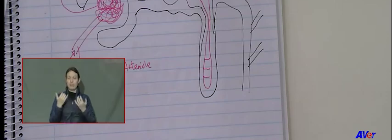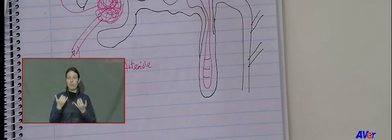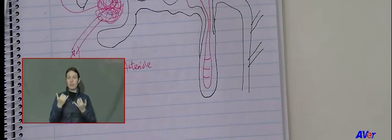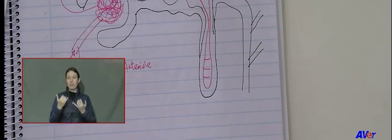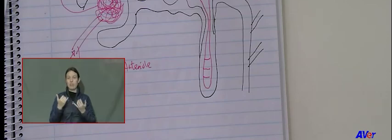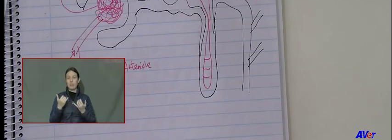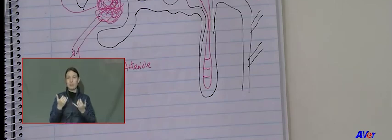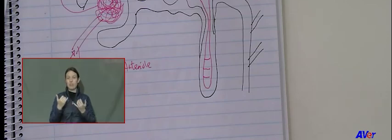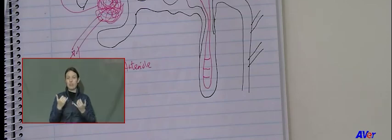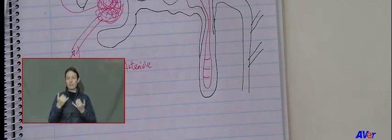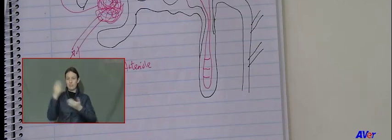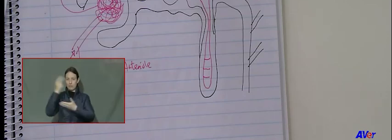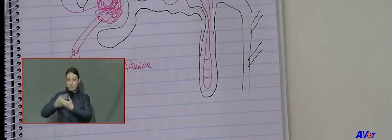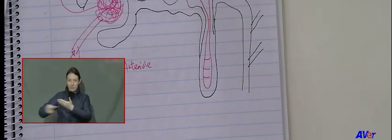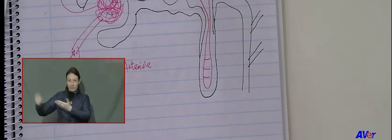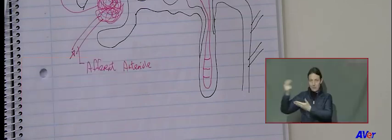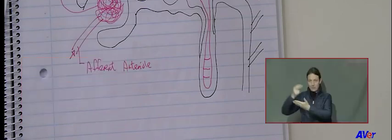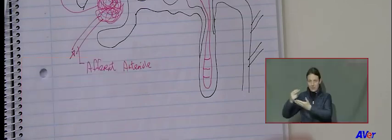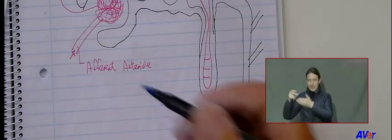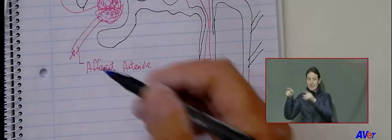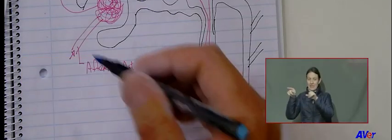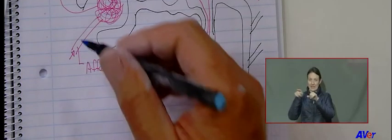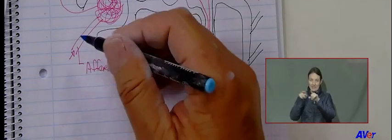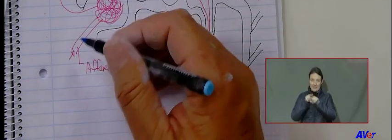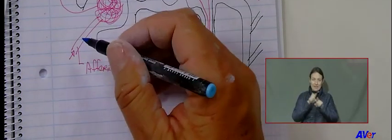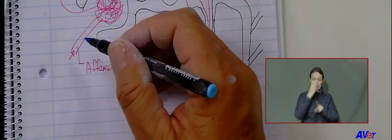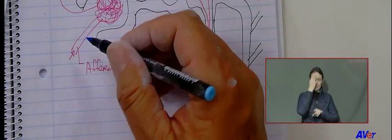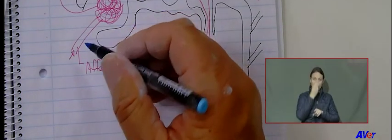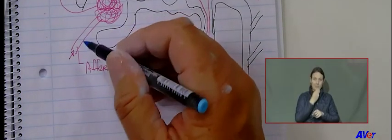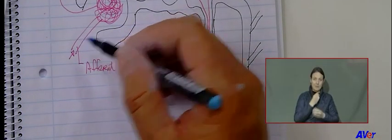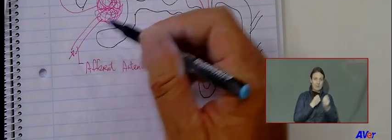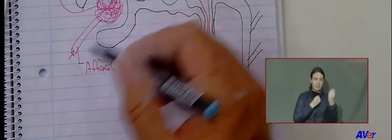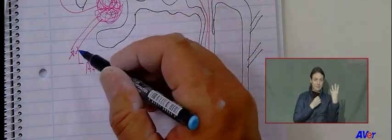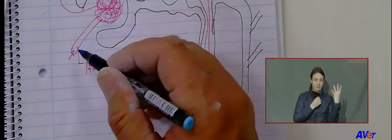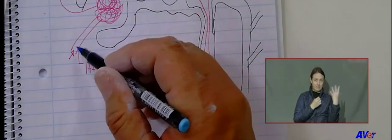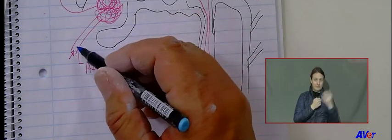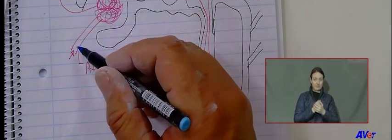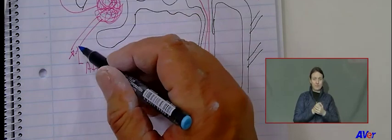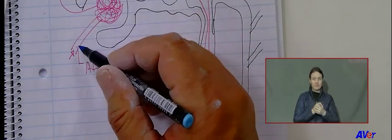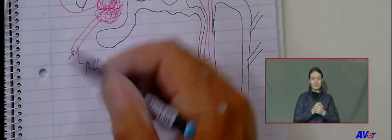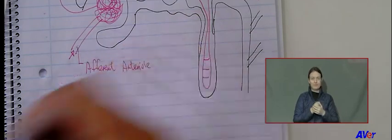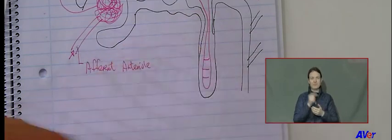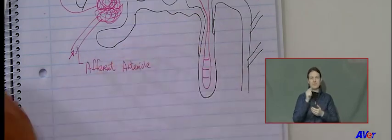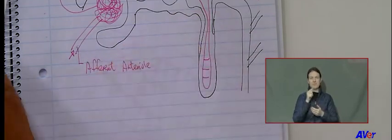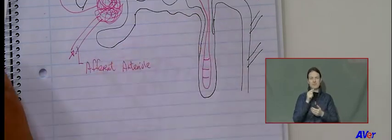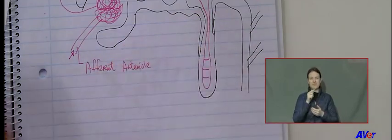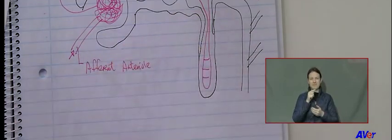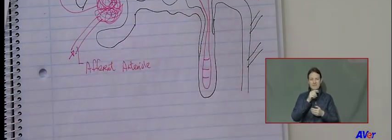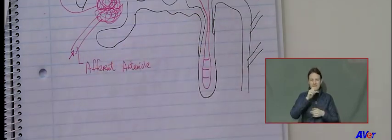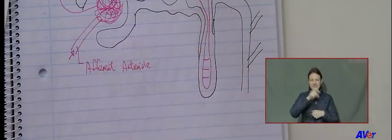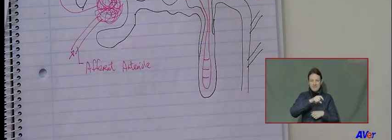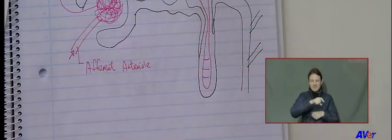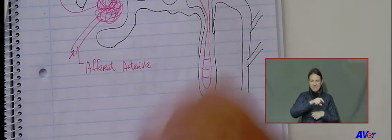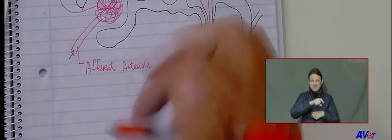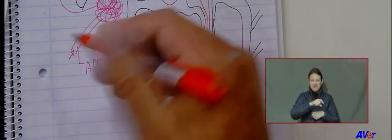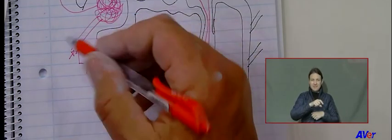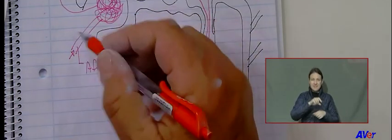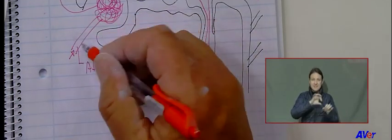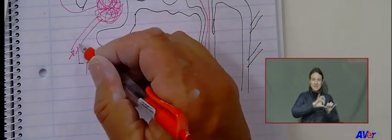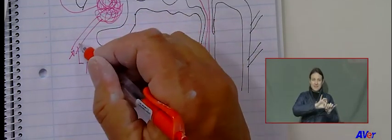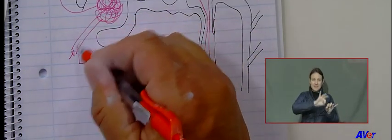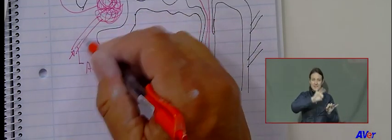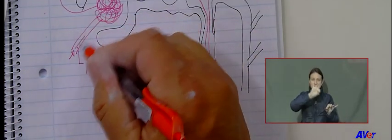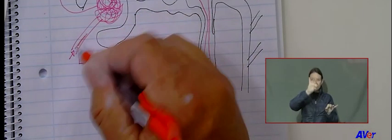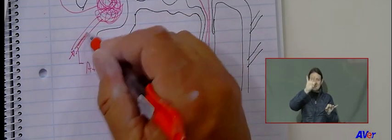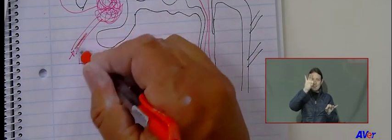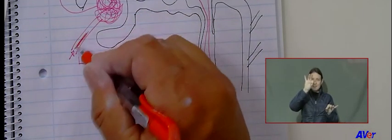is exactly what we have here. Now, what is this liquid here, people? This liquid that comes in here, what do you call